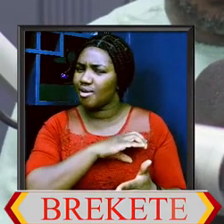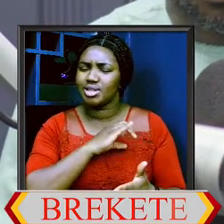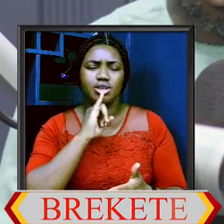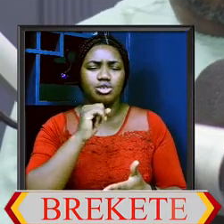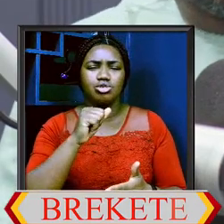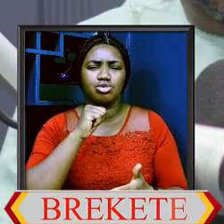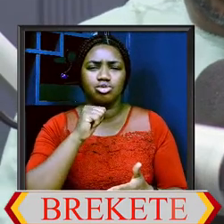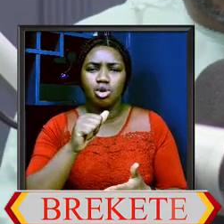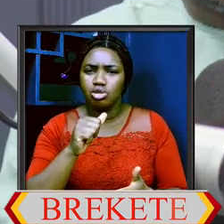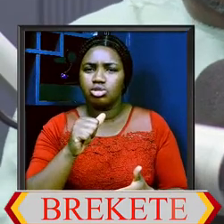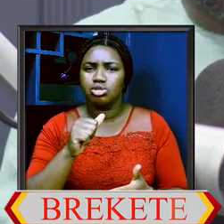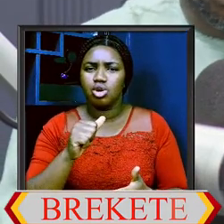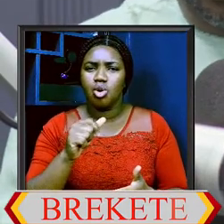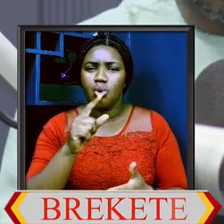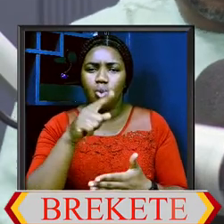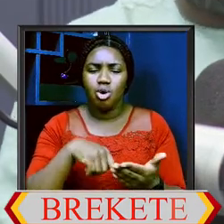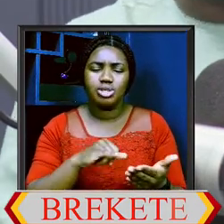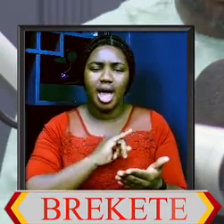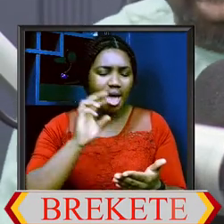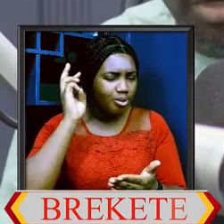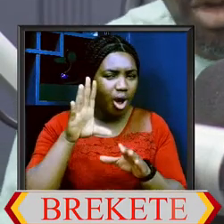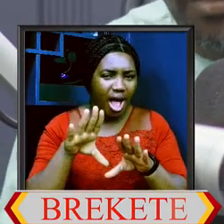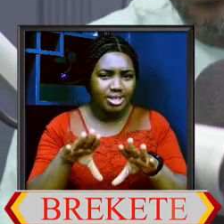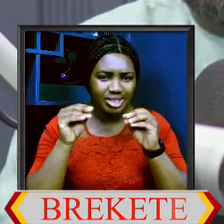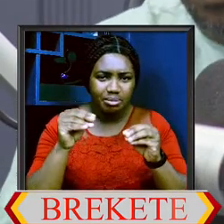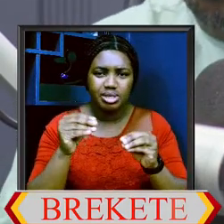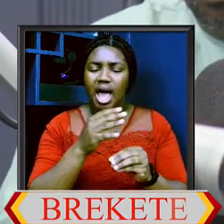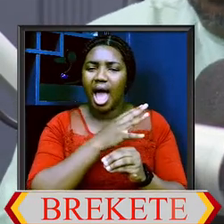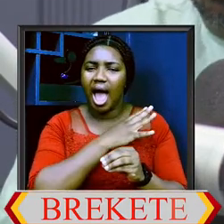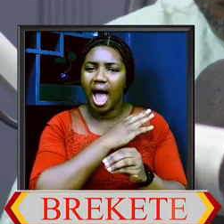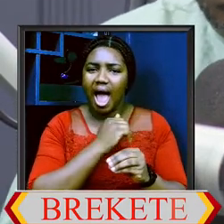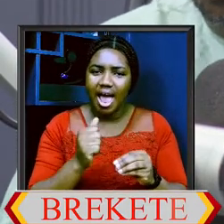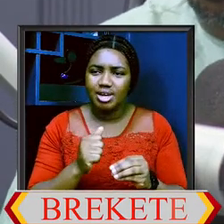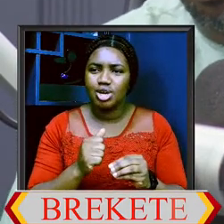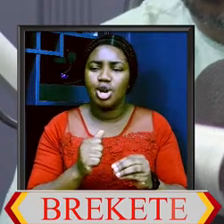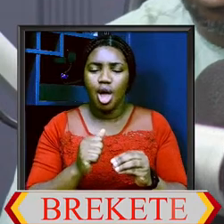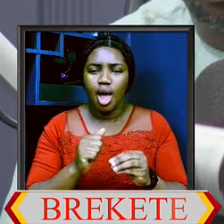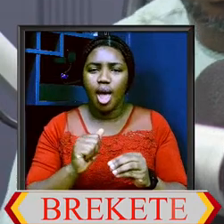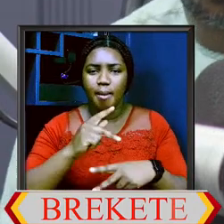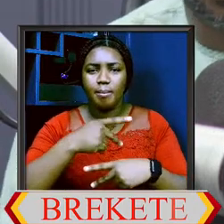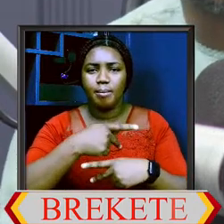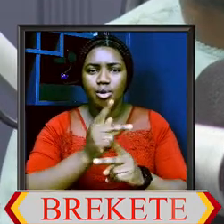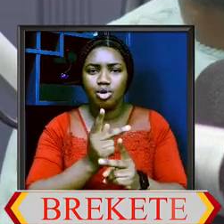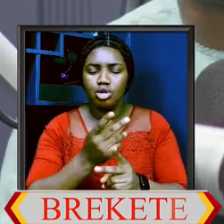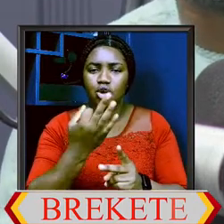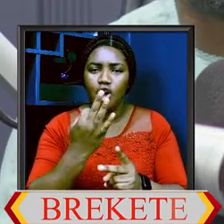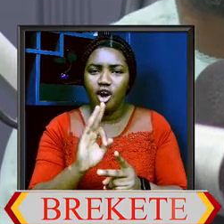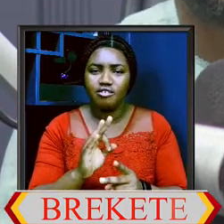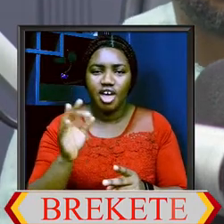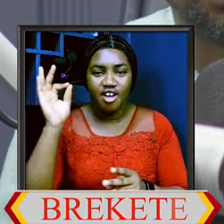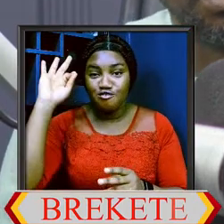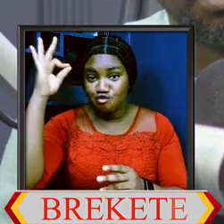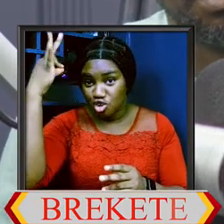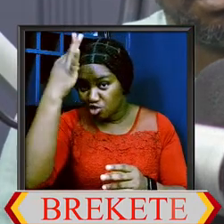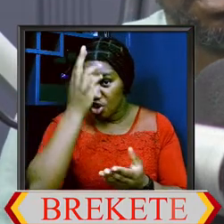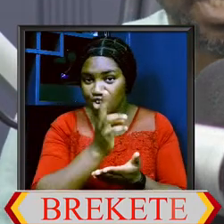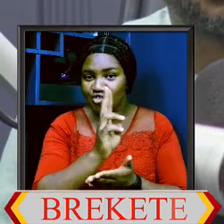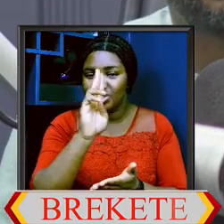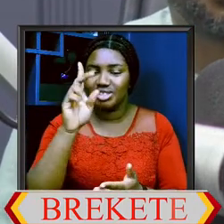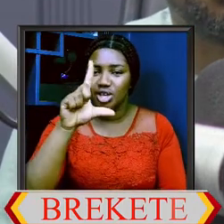UN becoming of a a product of federal University Lo discipline